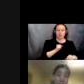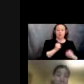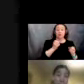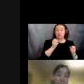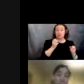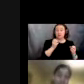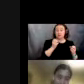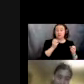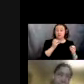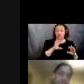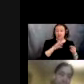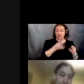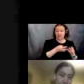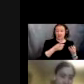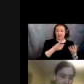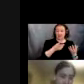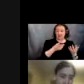leave people behind.